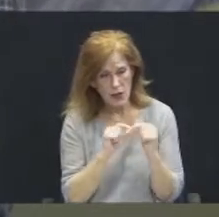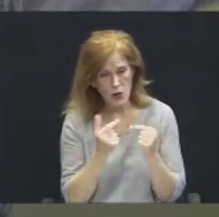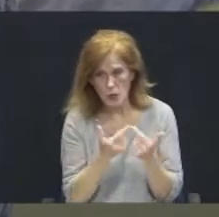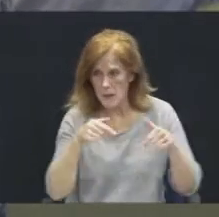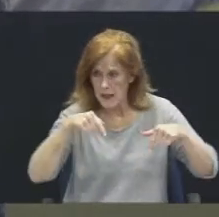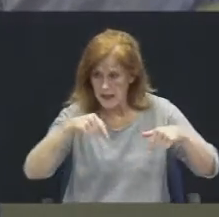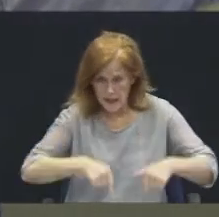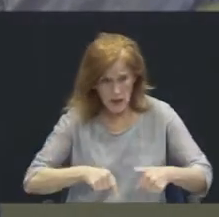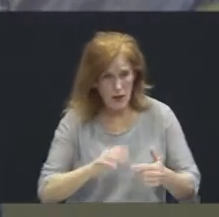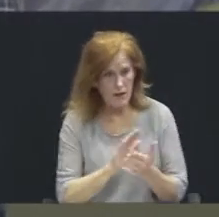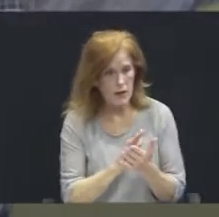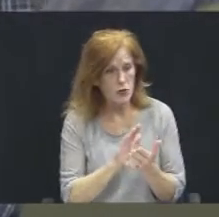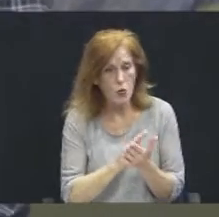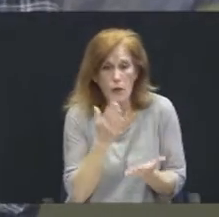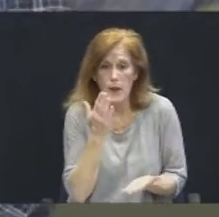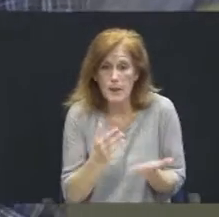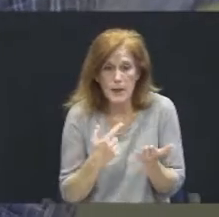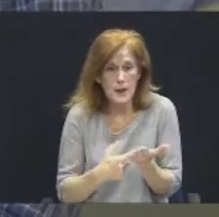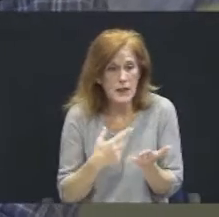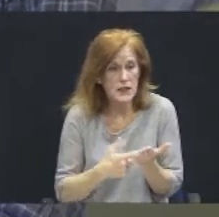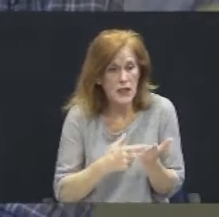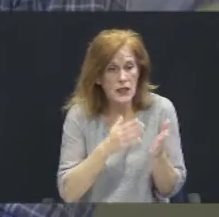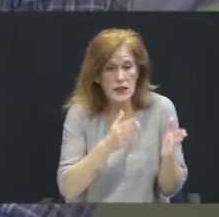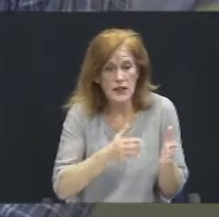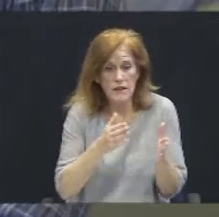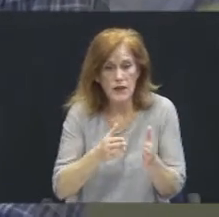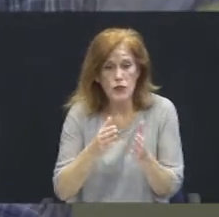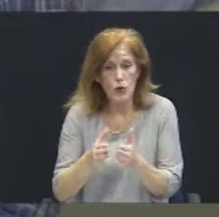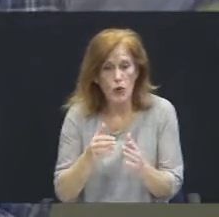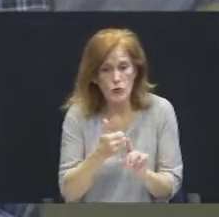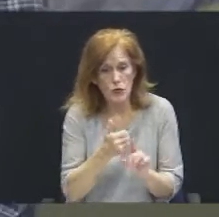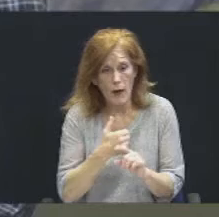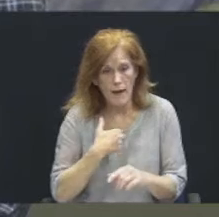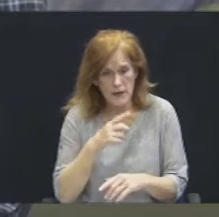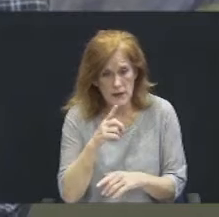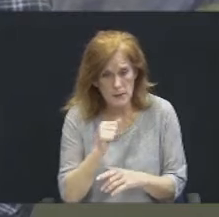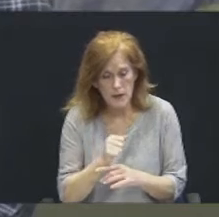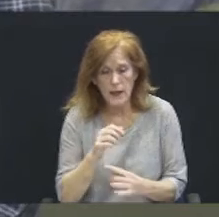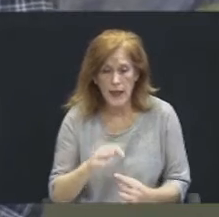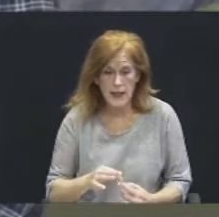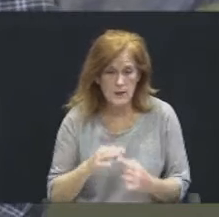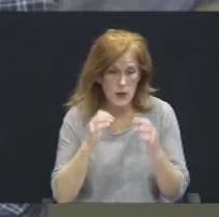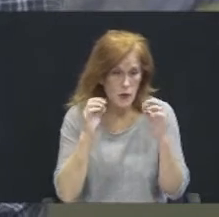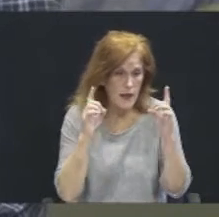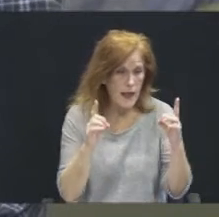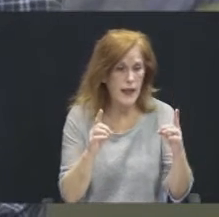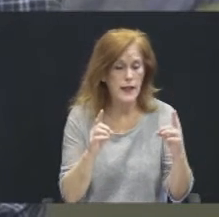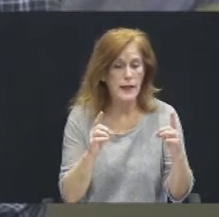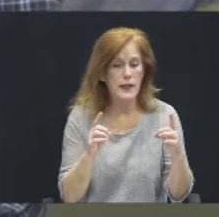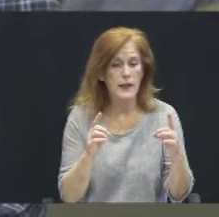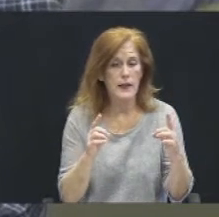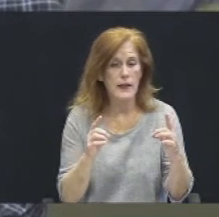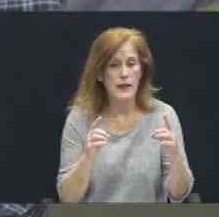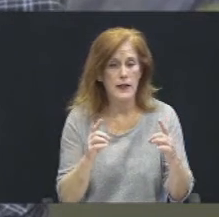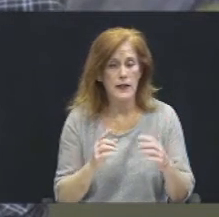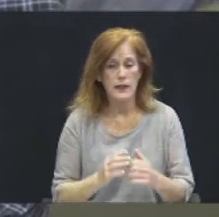that talks about just individuals with disabilities and special education?